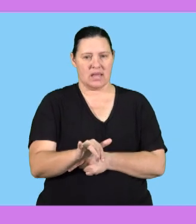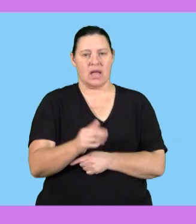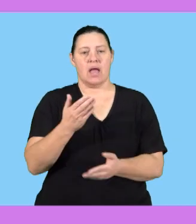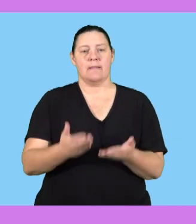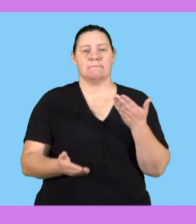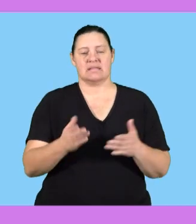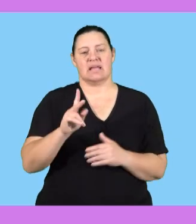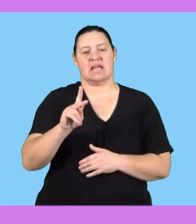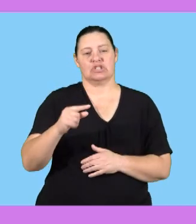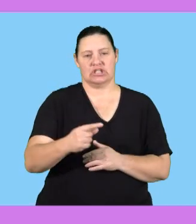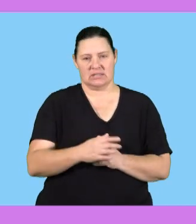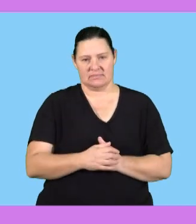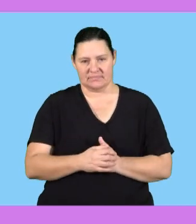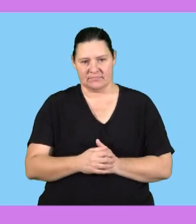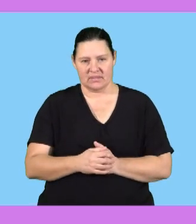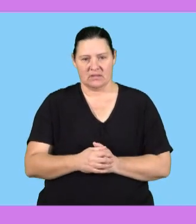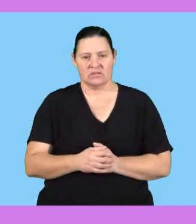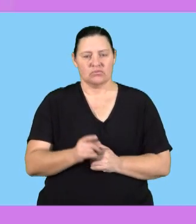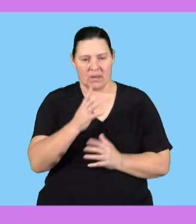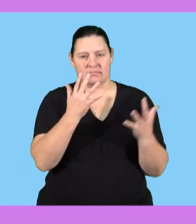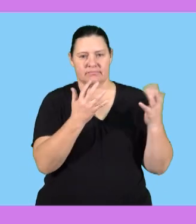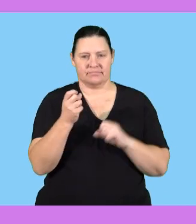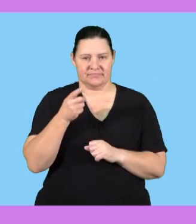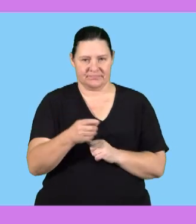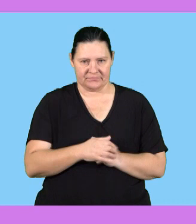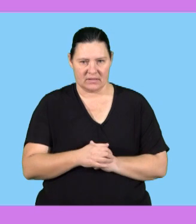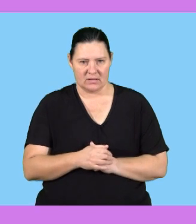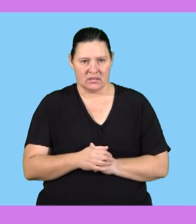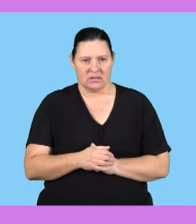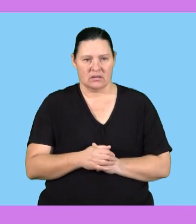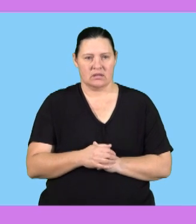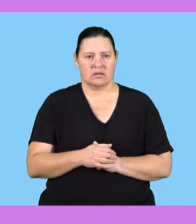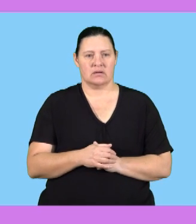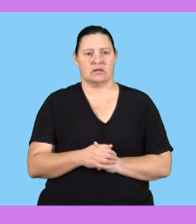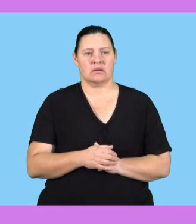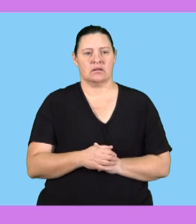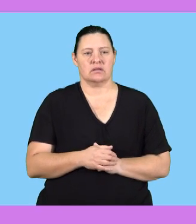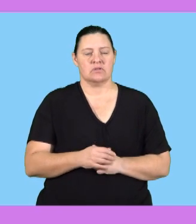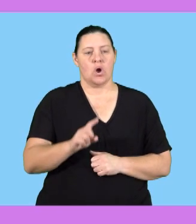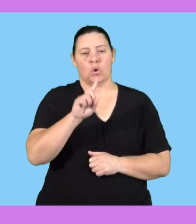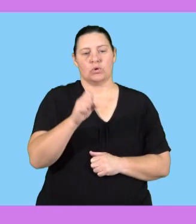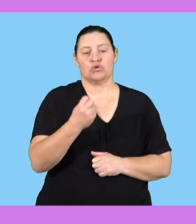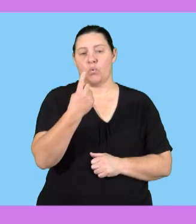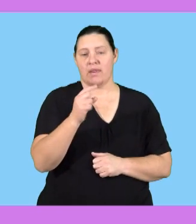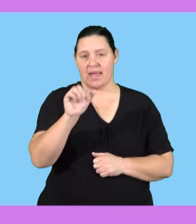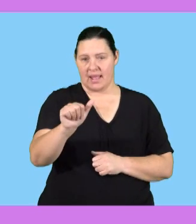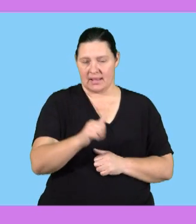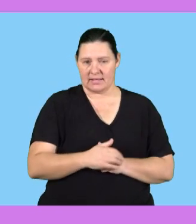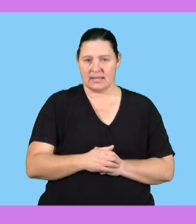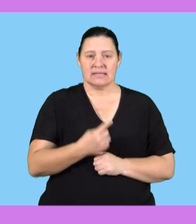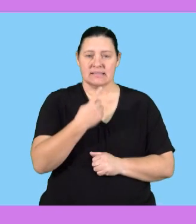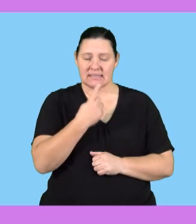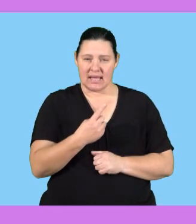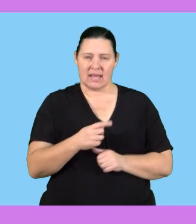to the mass in kilograms, is what we need to calculate. Okay, now let's quickly look at question 1A.